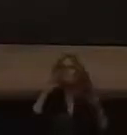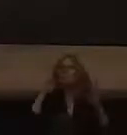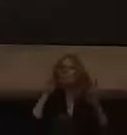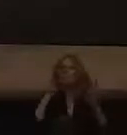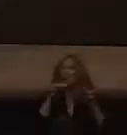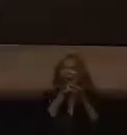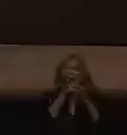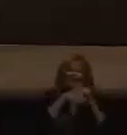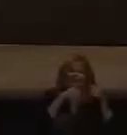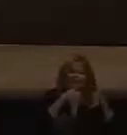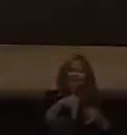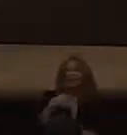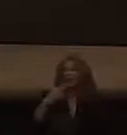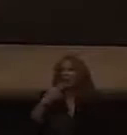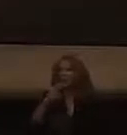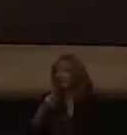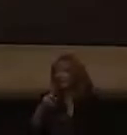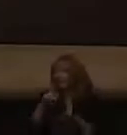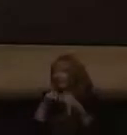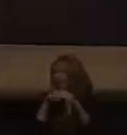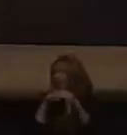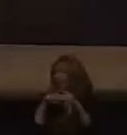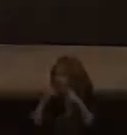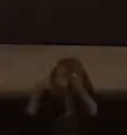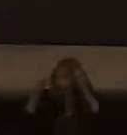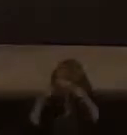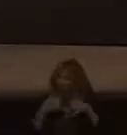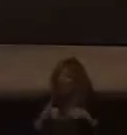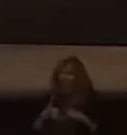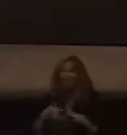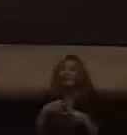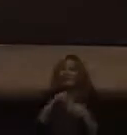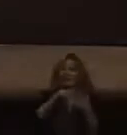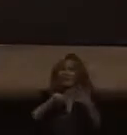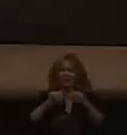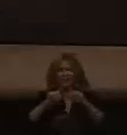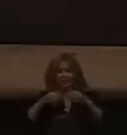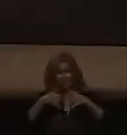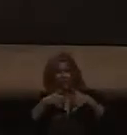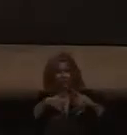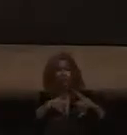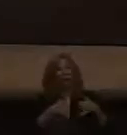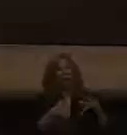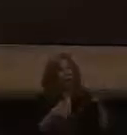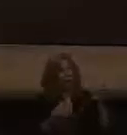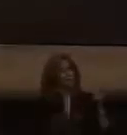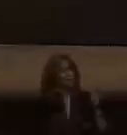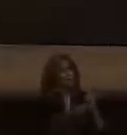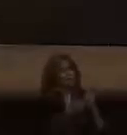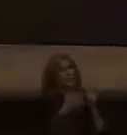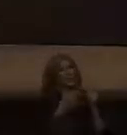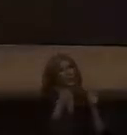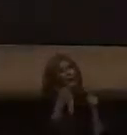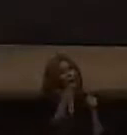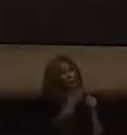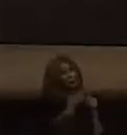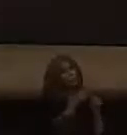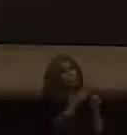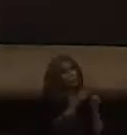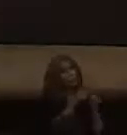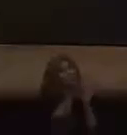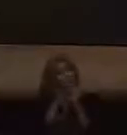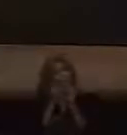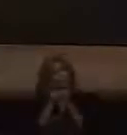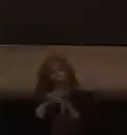Keller Achievement Awards, Ruth Green Advocacy Award, et cetera. And I think it can also be helpful to connect with a national or local disability organization to